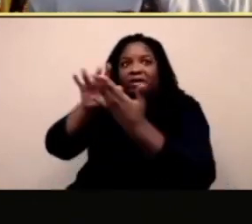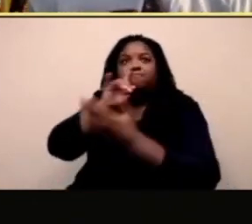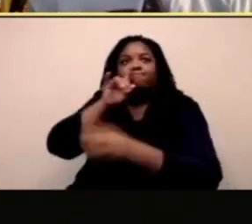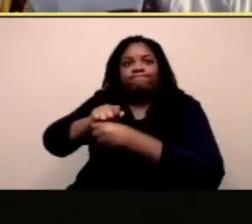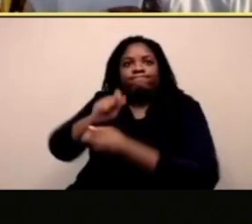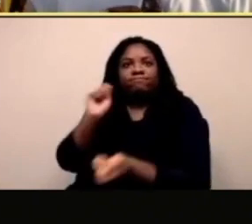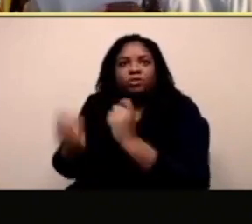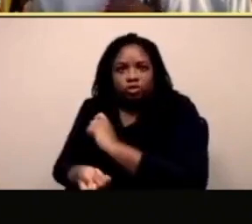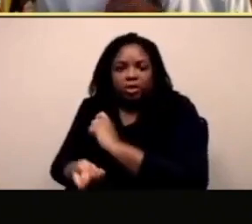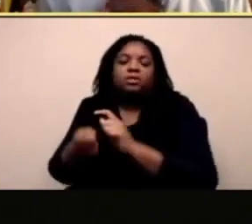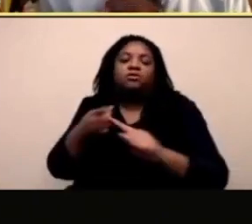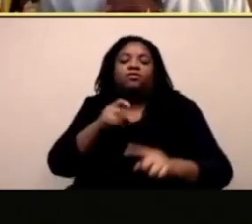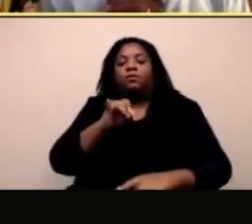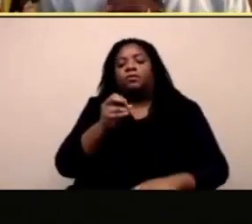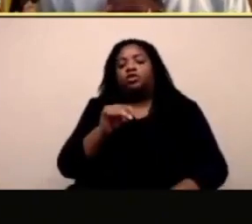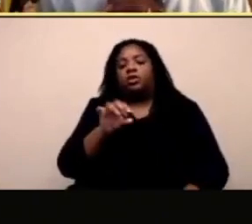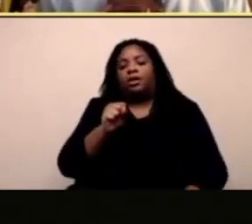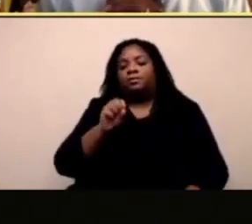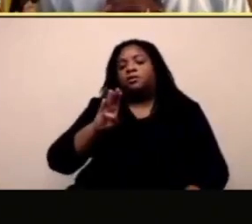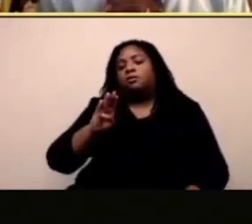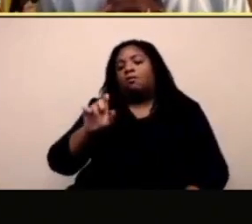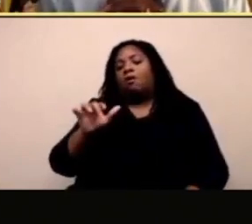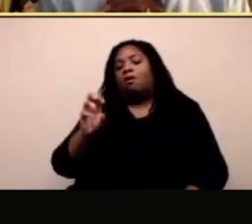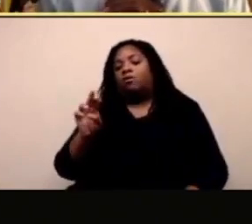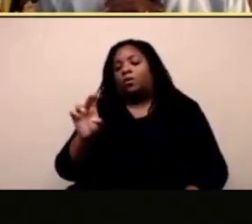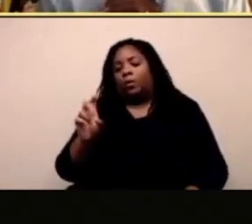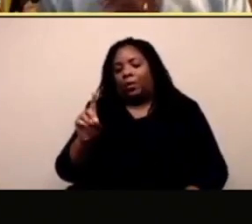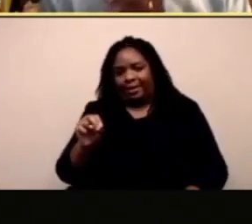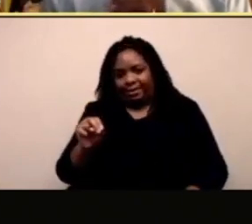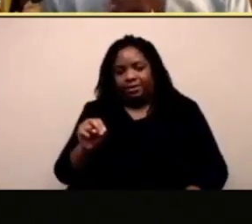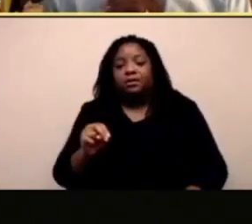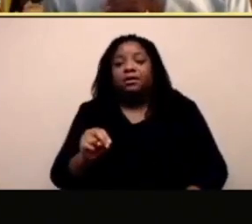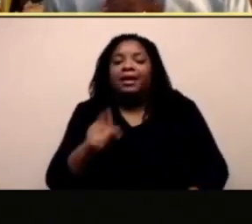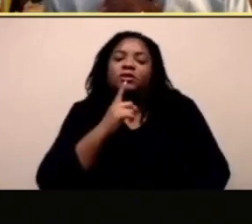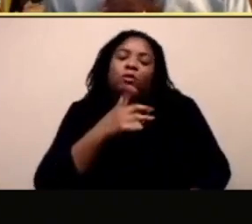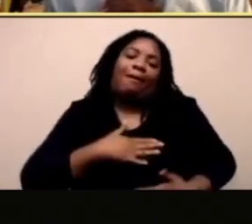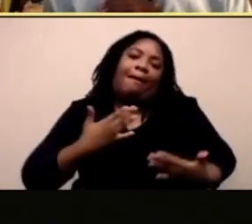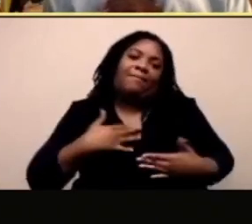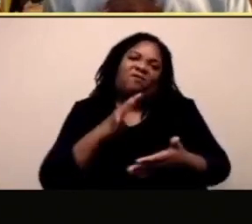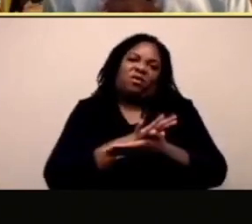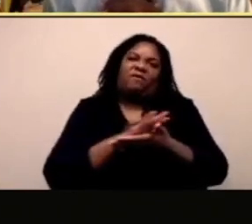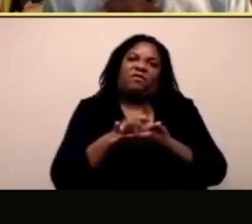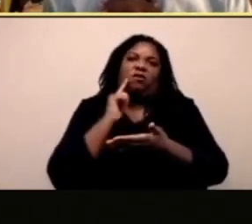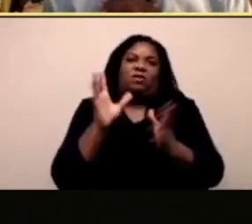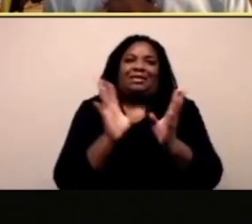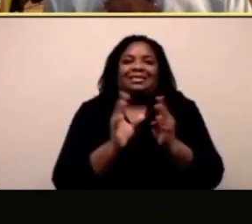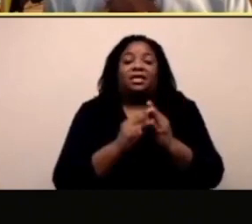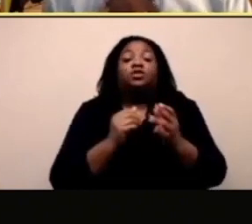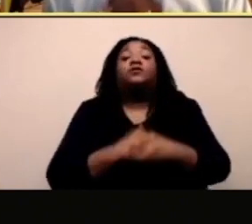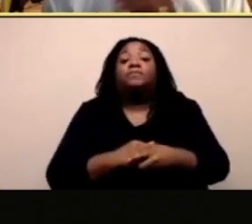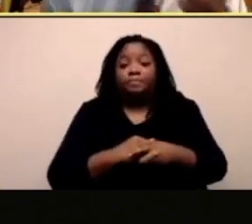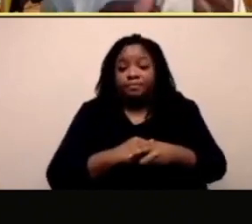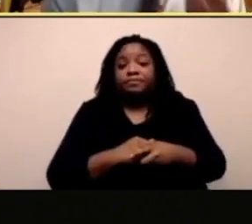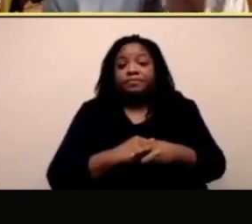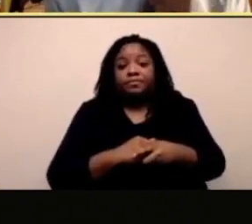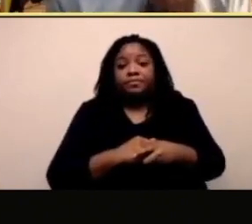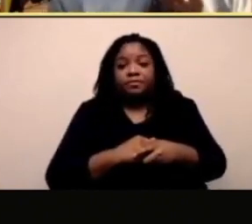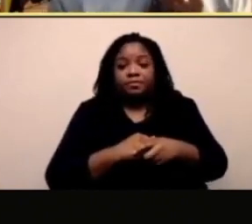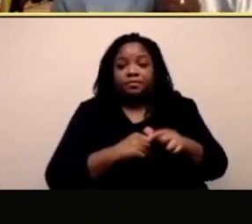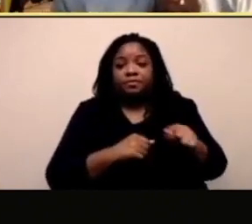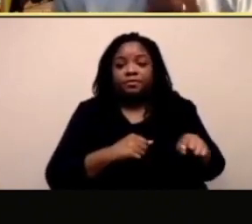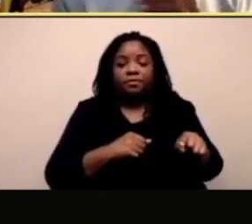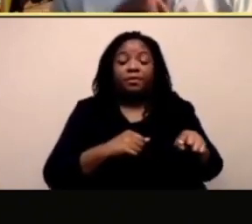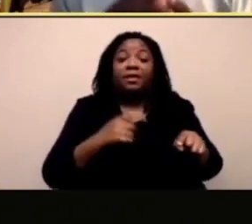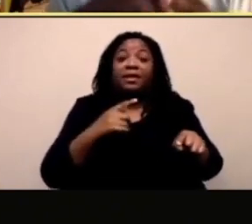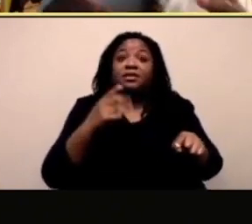input, even if it's via video for these for our session. But with that being said, I know that